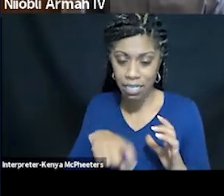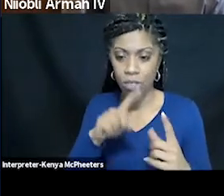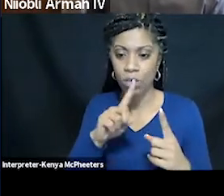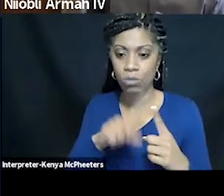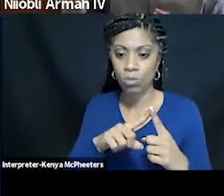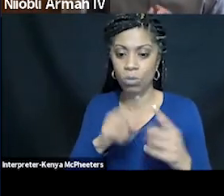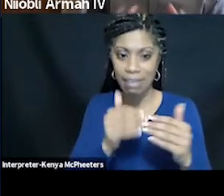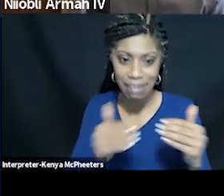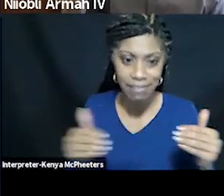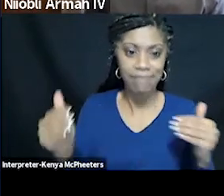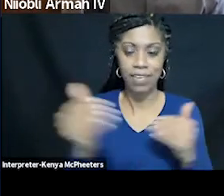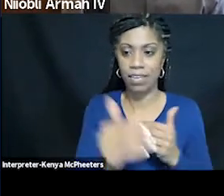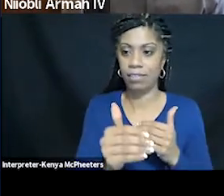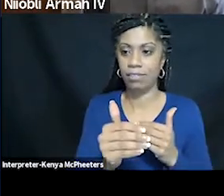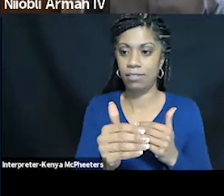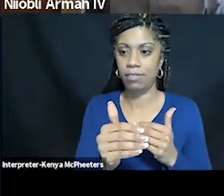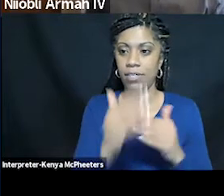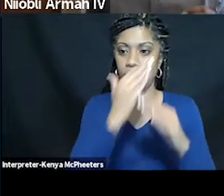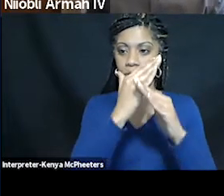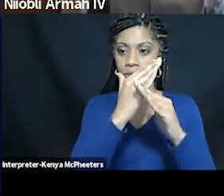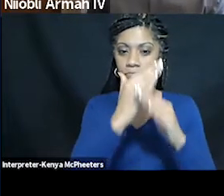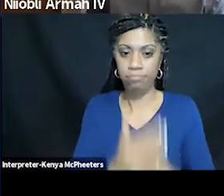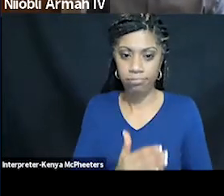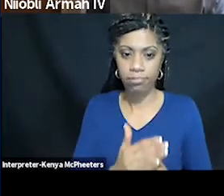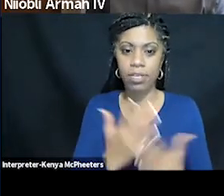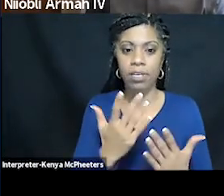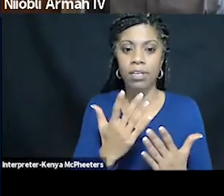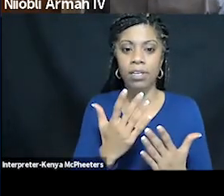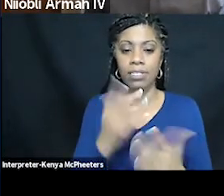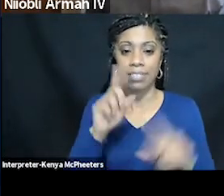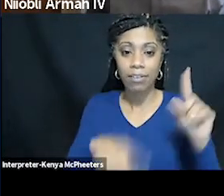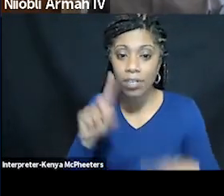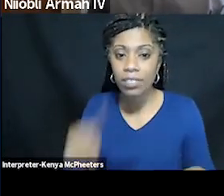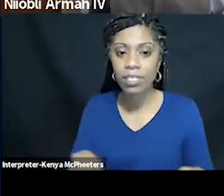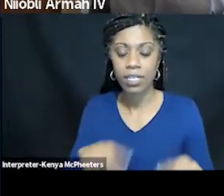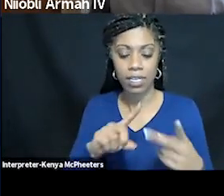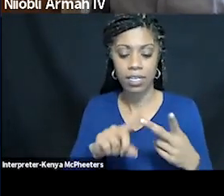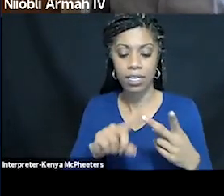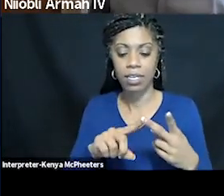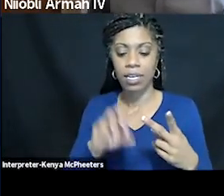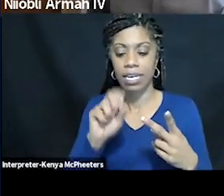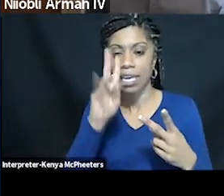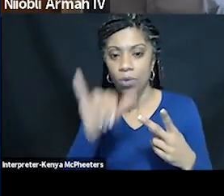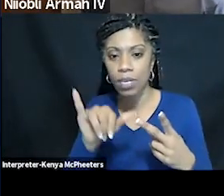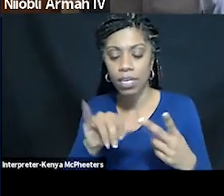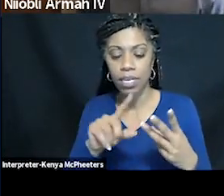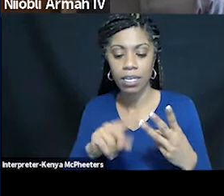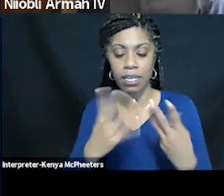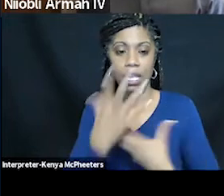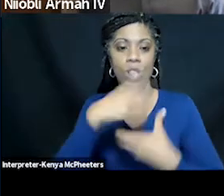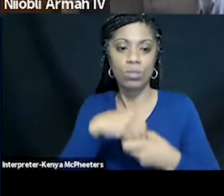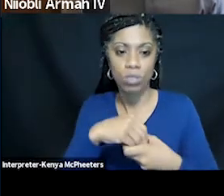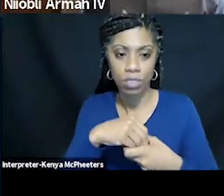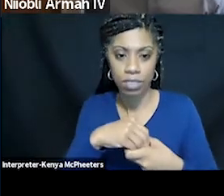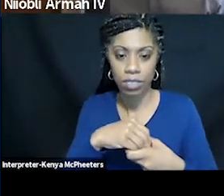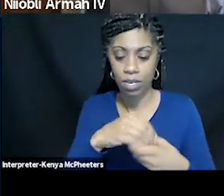in their organizations and more broadly? We wanted to know what tools and resources you need, what existed in the field, what gaps were there.